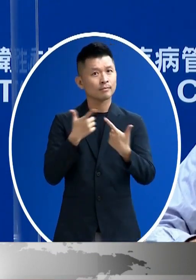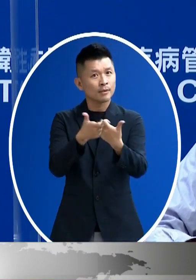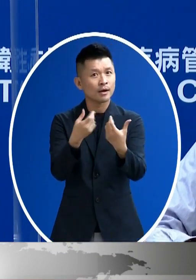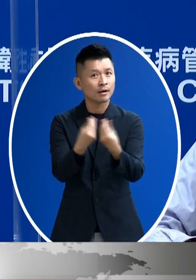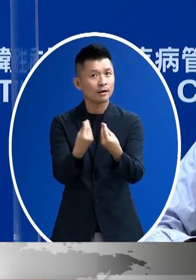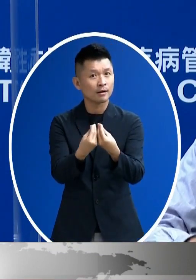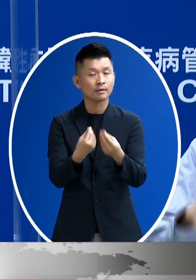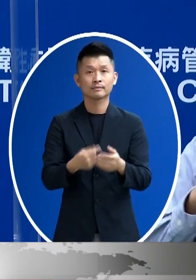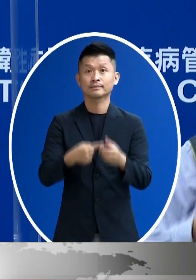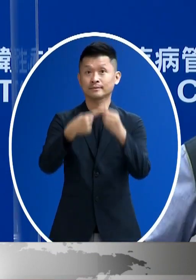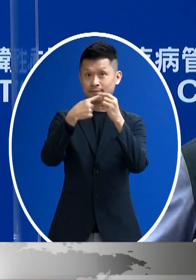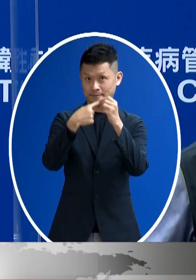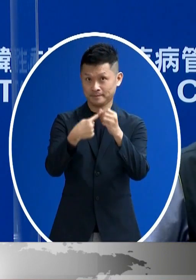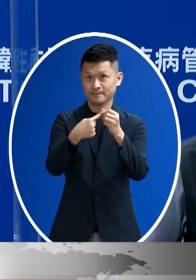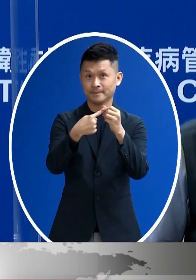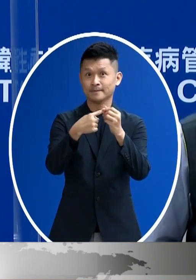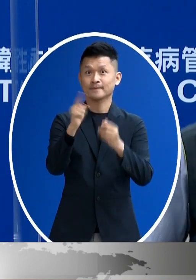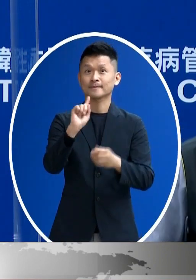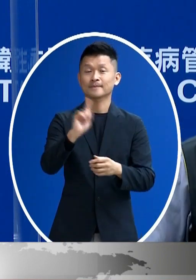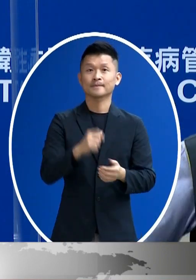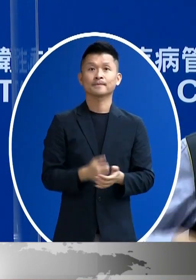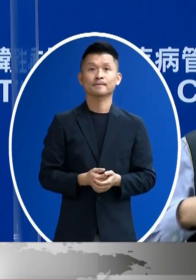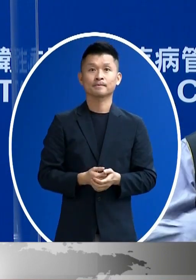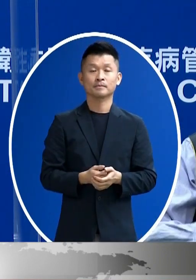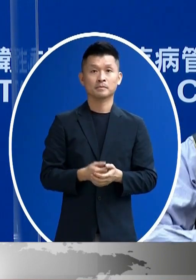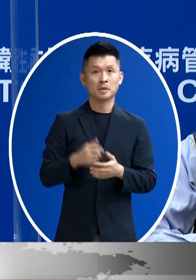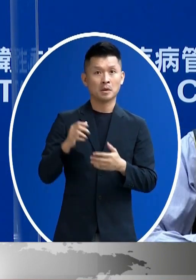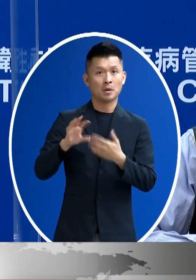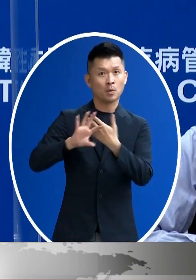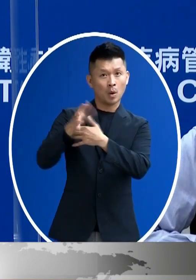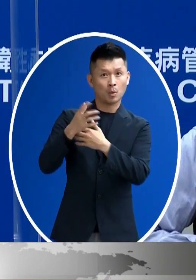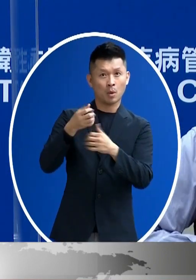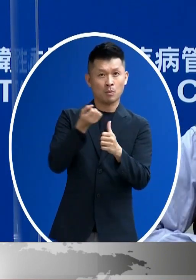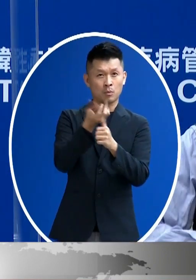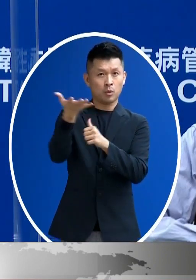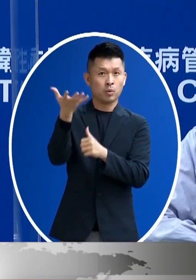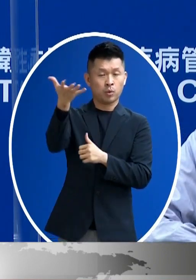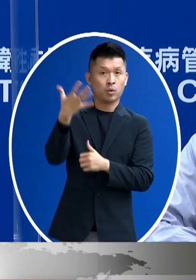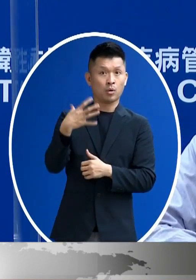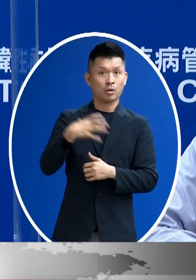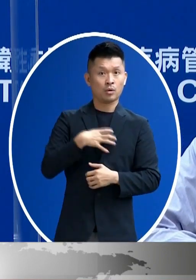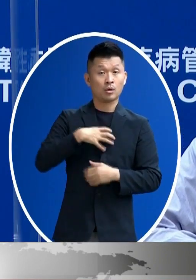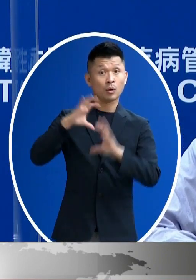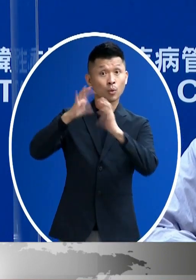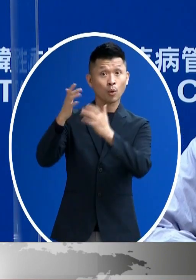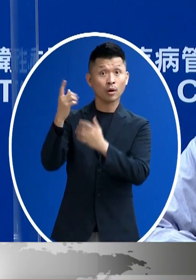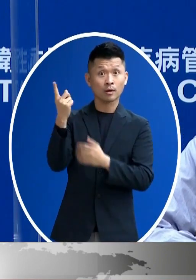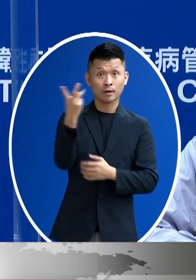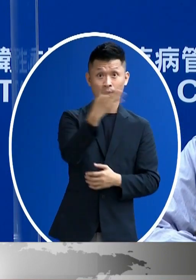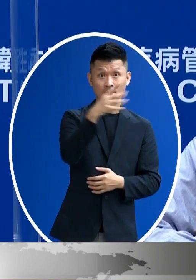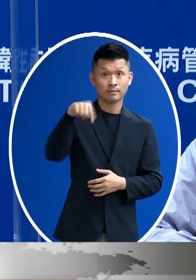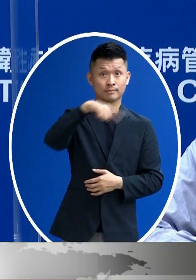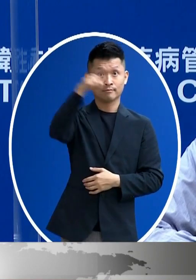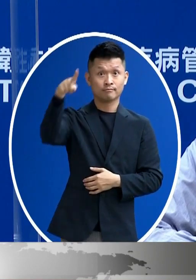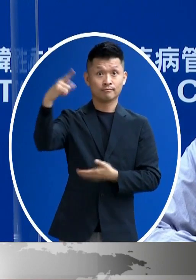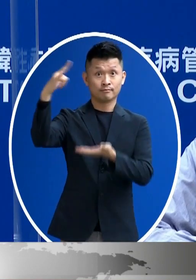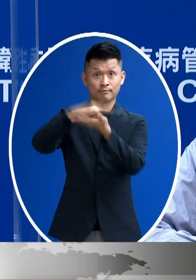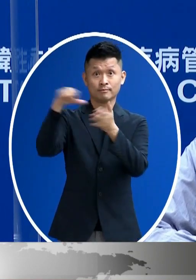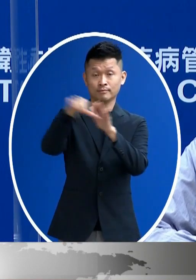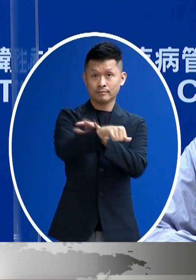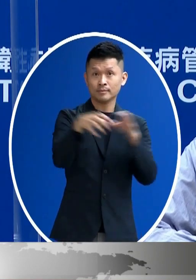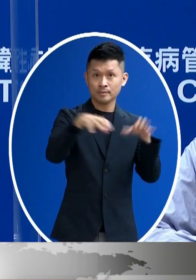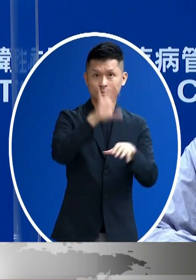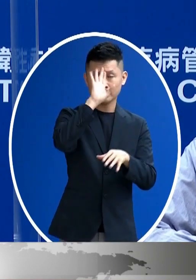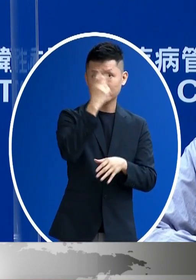The duration of quarantine will remain unchanged at 14 days, followed by 7 days of self-health monitoring. Arrivals from